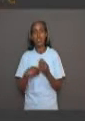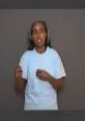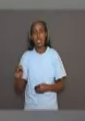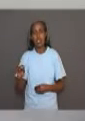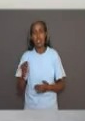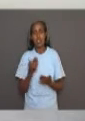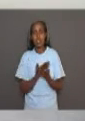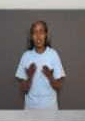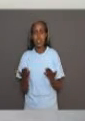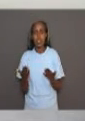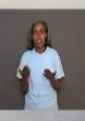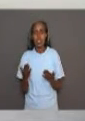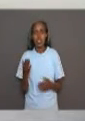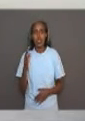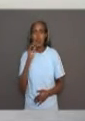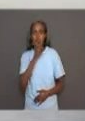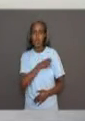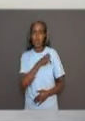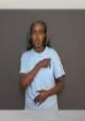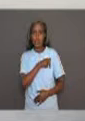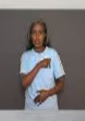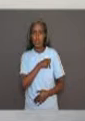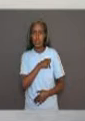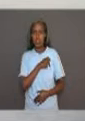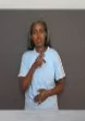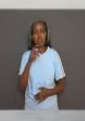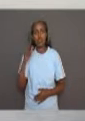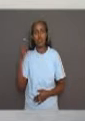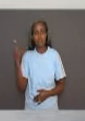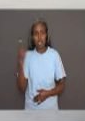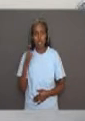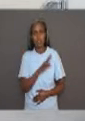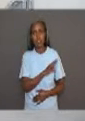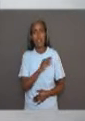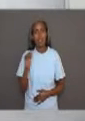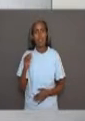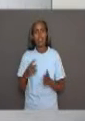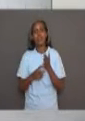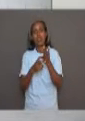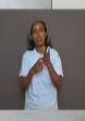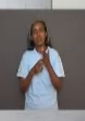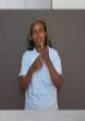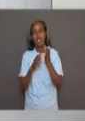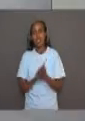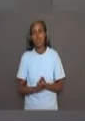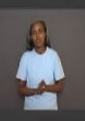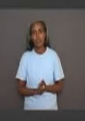such as wages, utilities, and transportation.